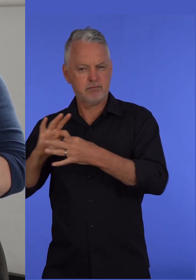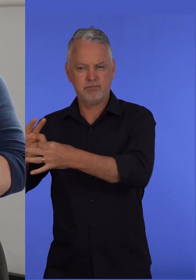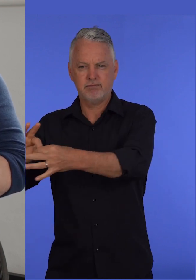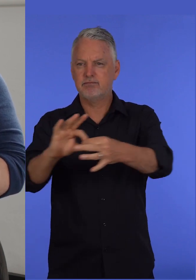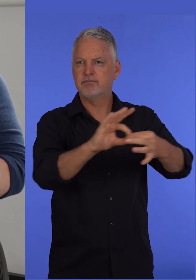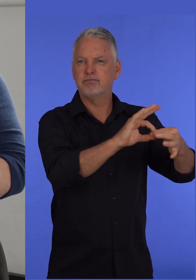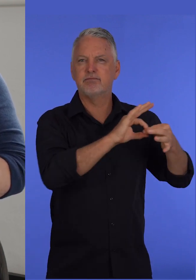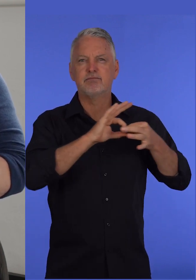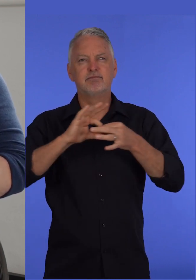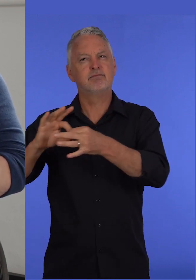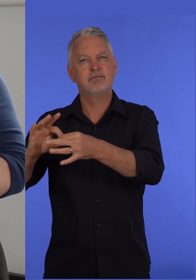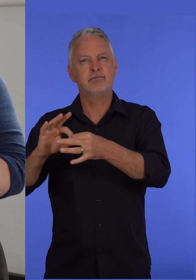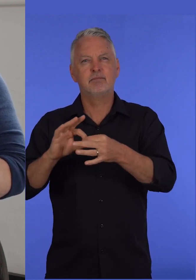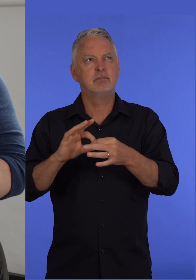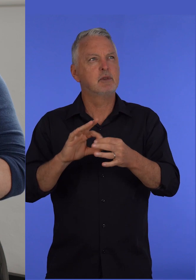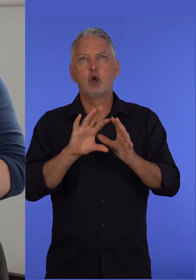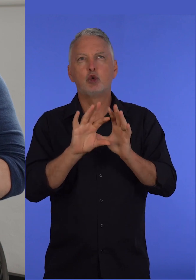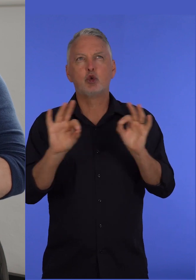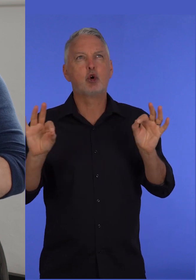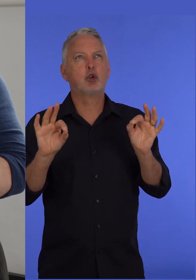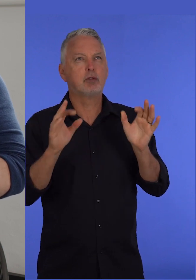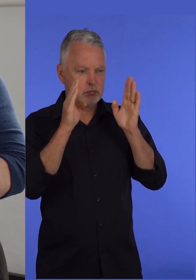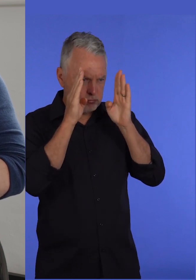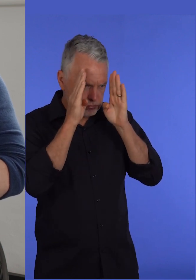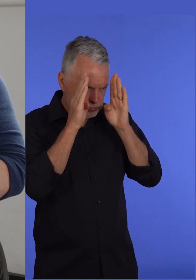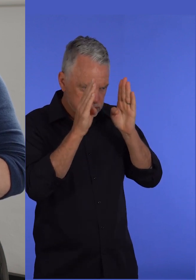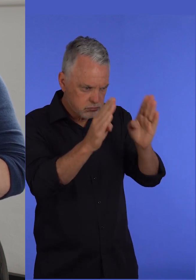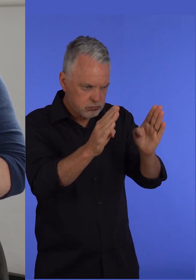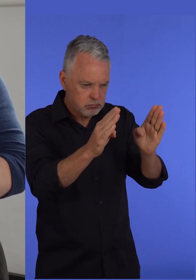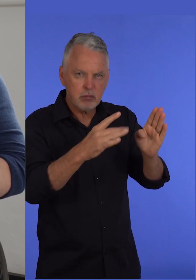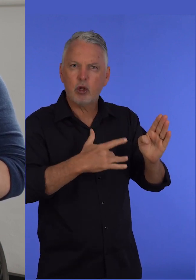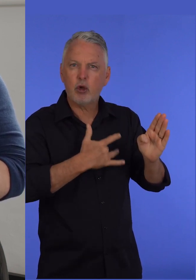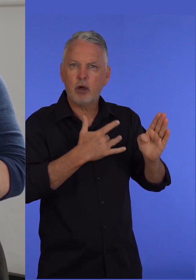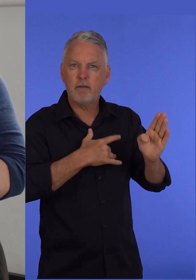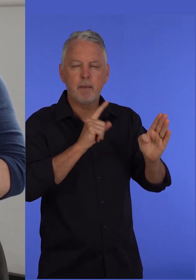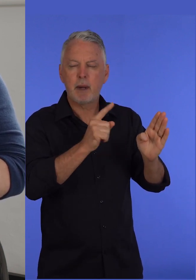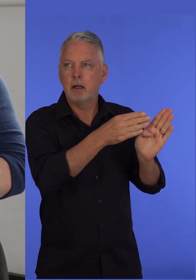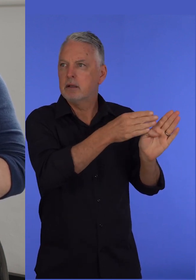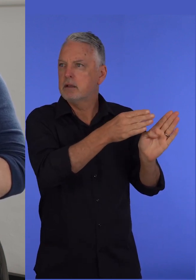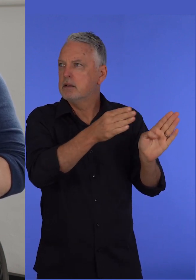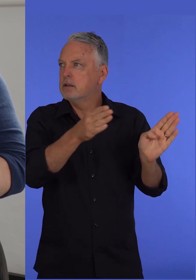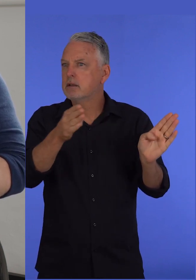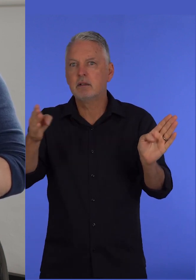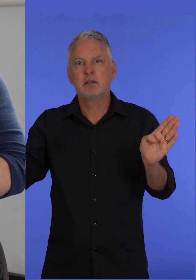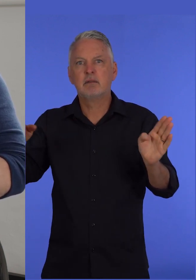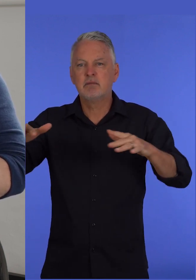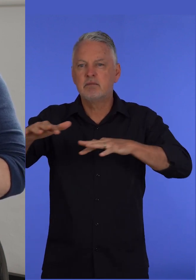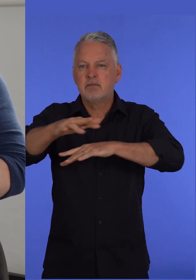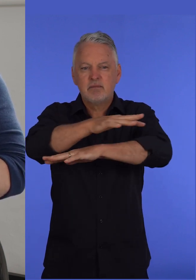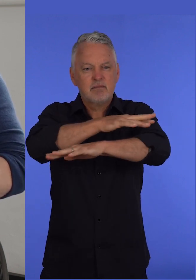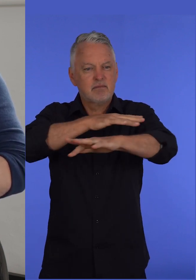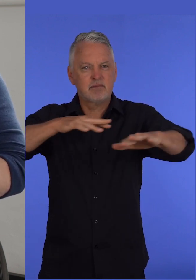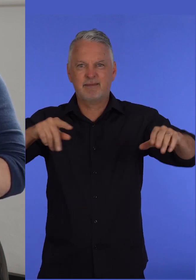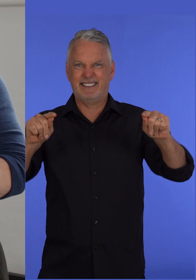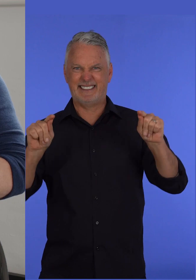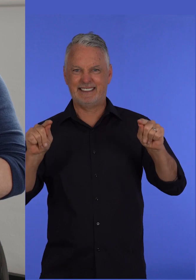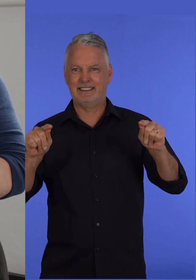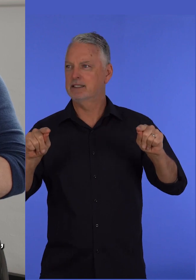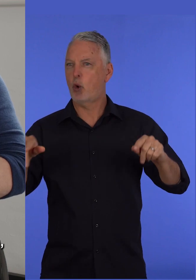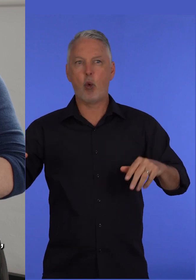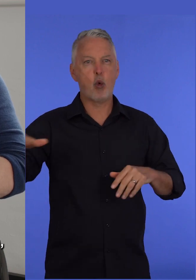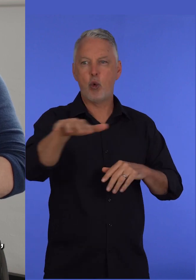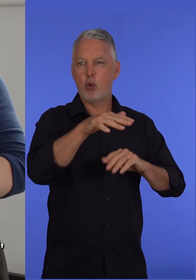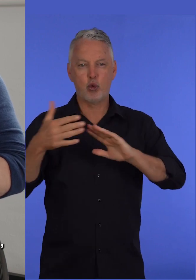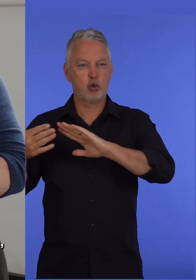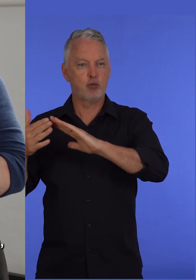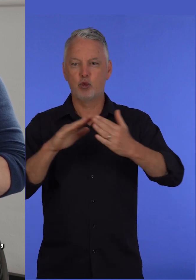that we don't live a life that is siloed, that is othered, that we get to be known and seen and valued and loved